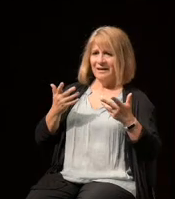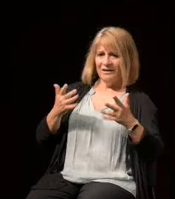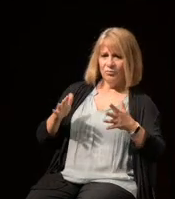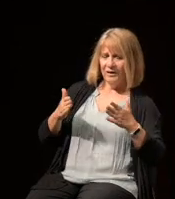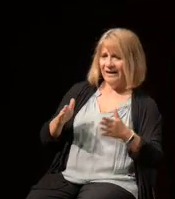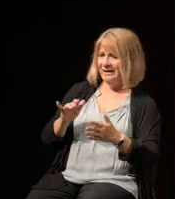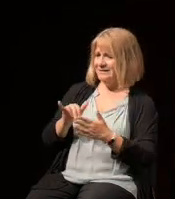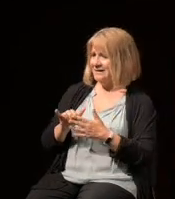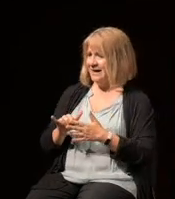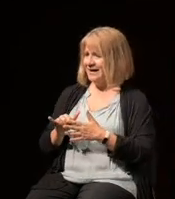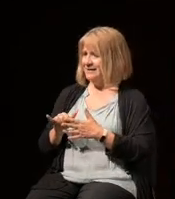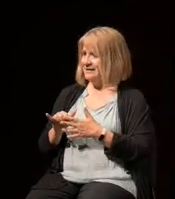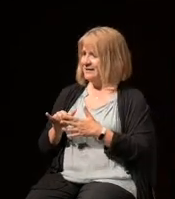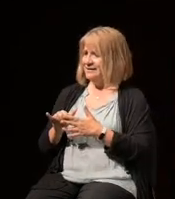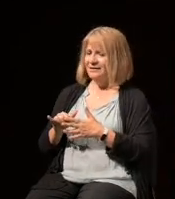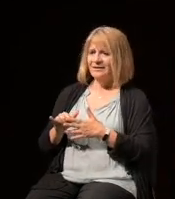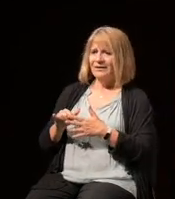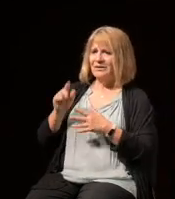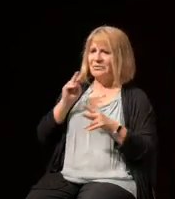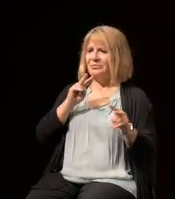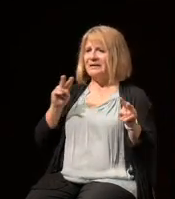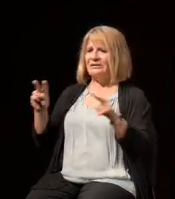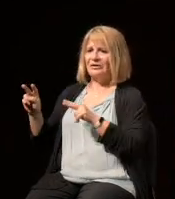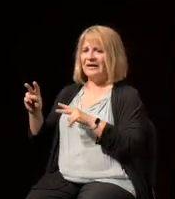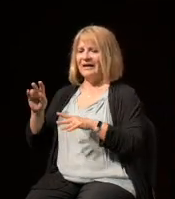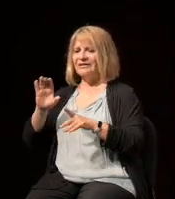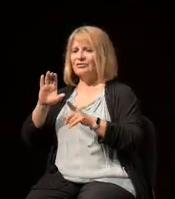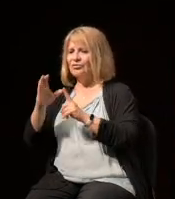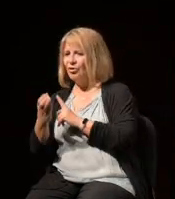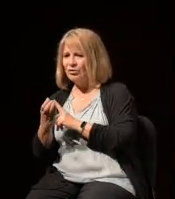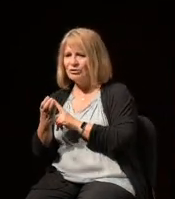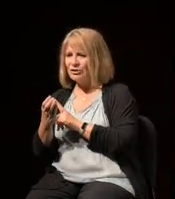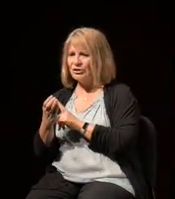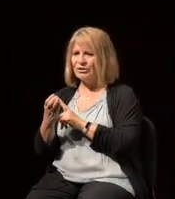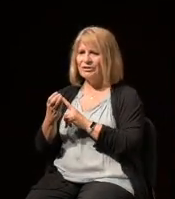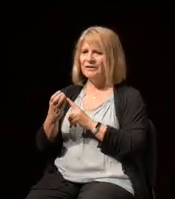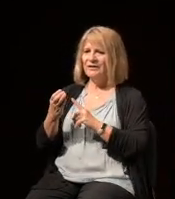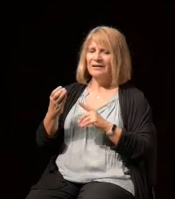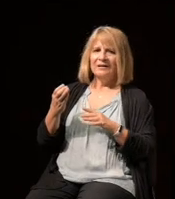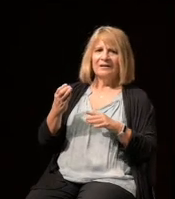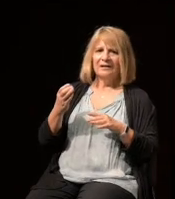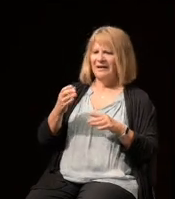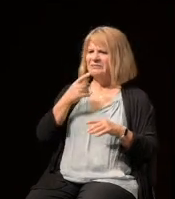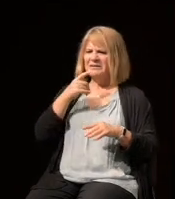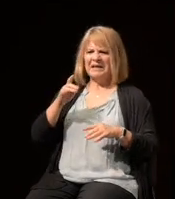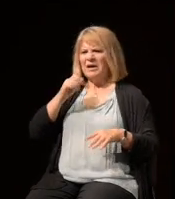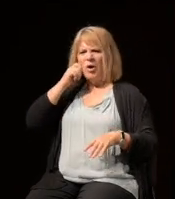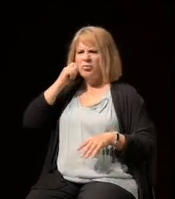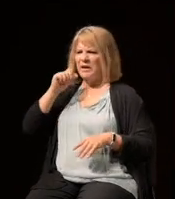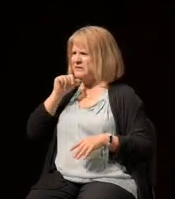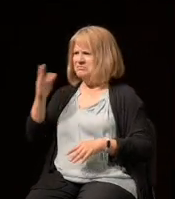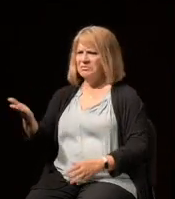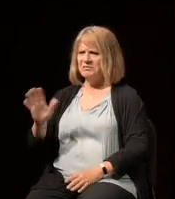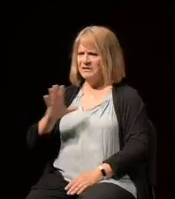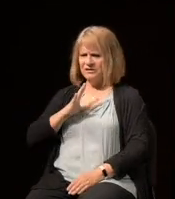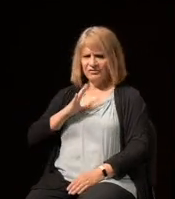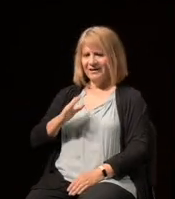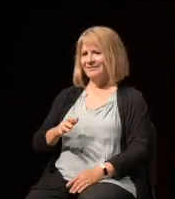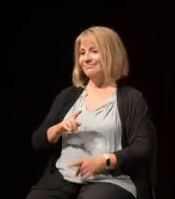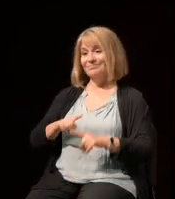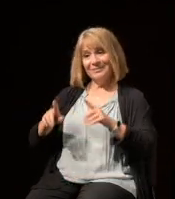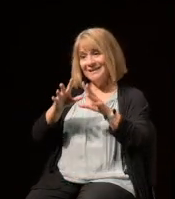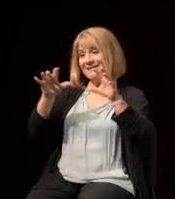we look at, you know, cultural racism, the ways in which racism exists. But it is a system of oppression